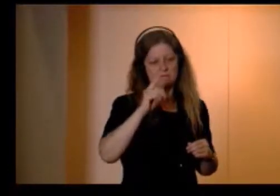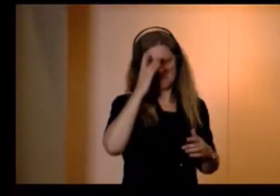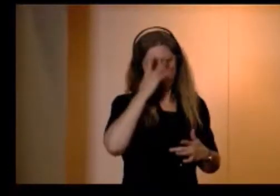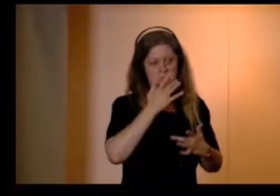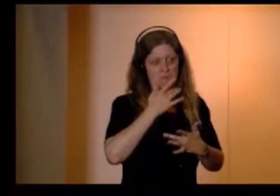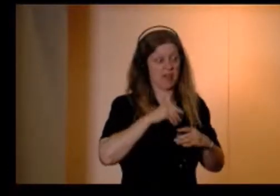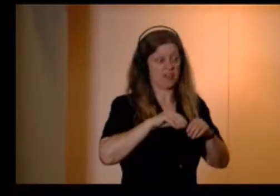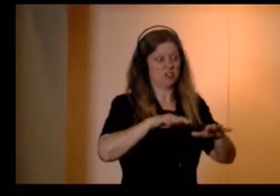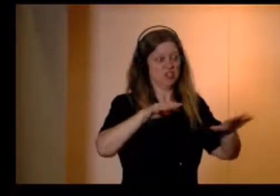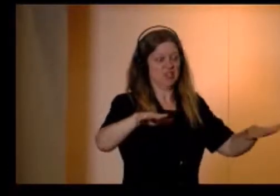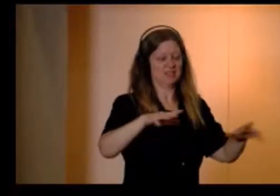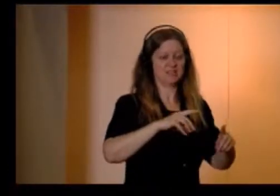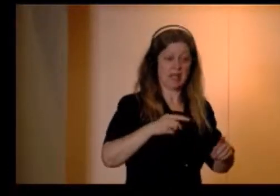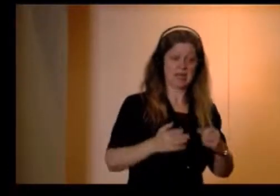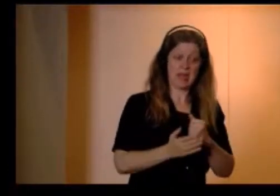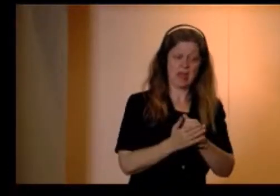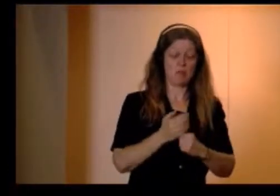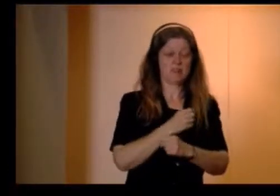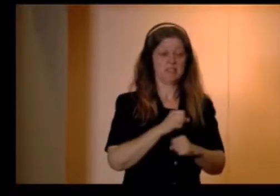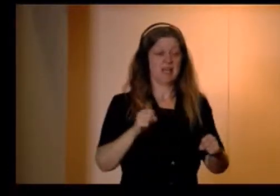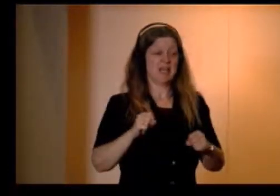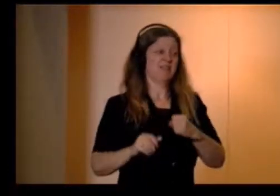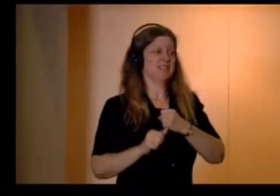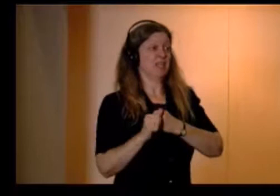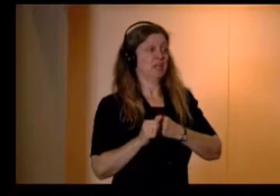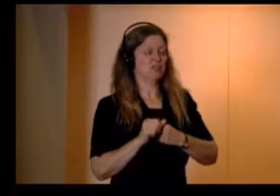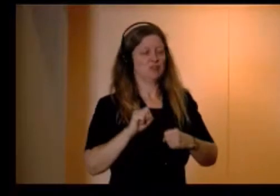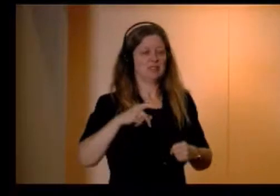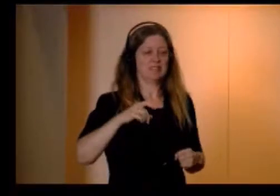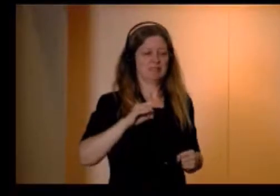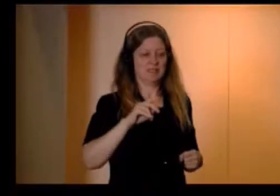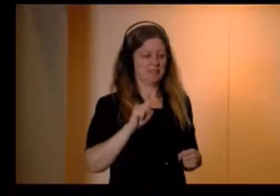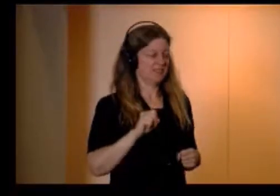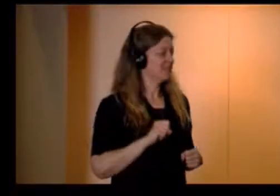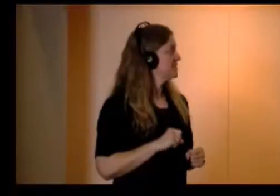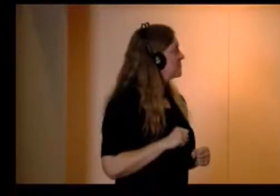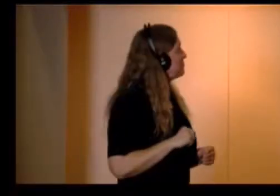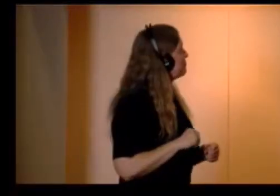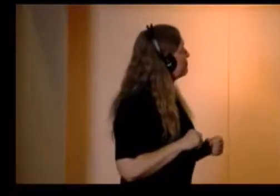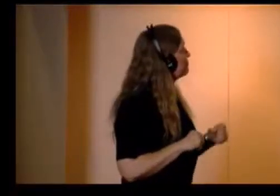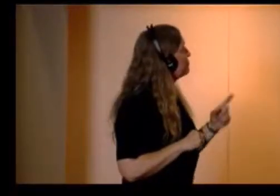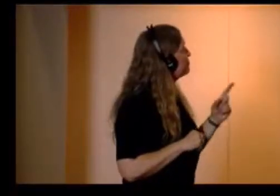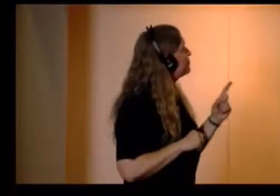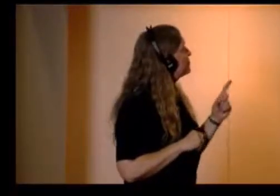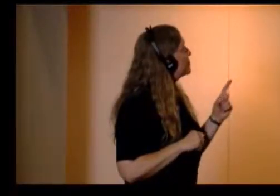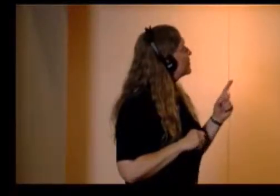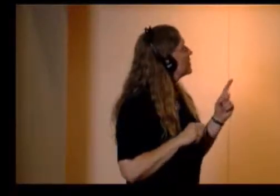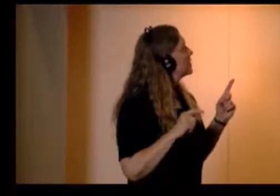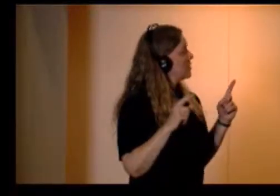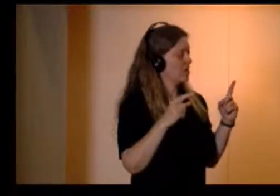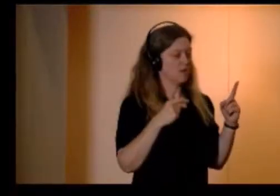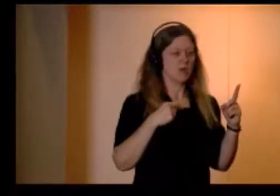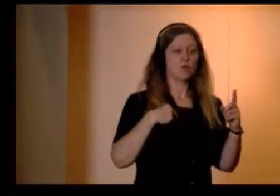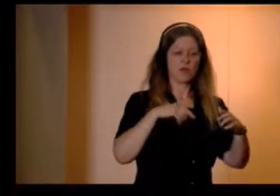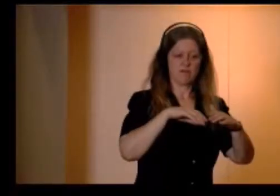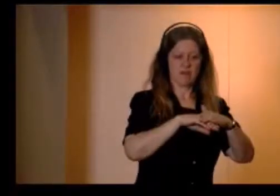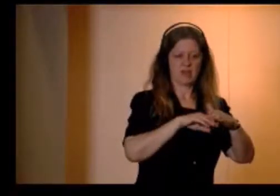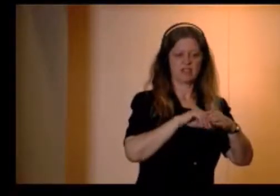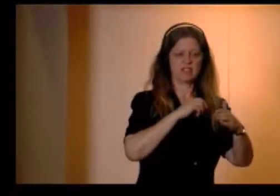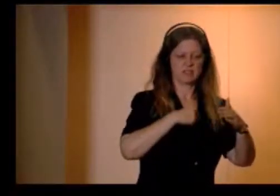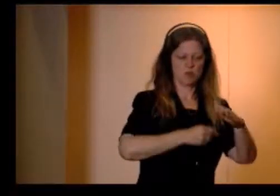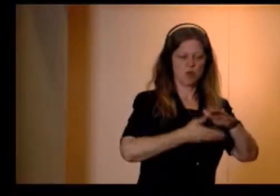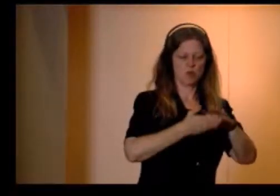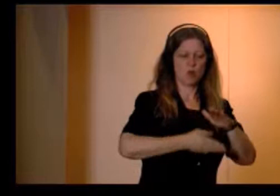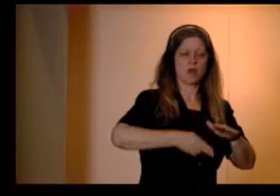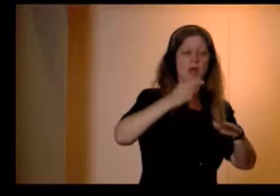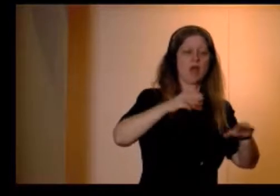so then kind of my last little piece is the software tooling. We have access and run a high-performance computing cluster. And so we work to try to